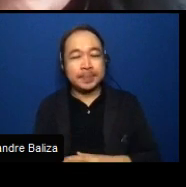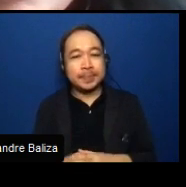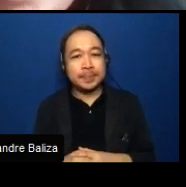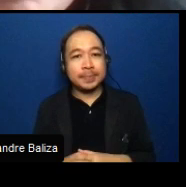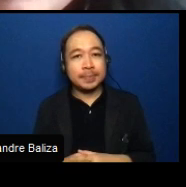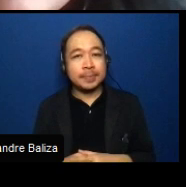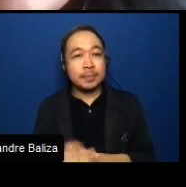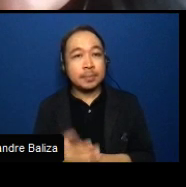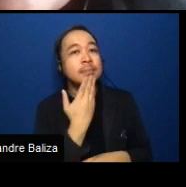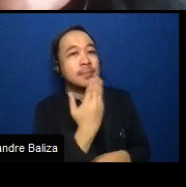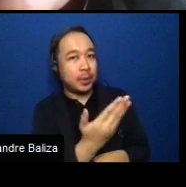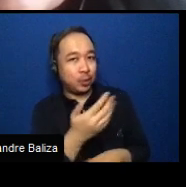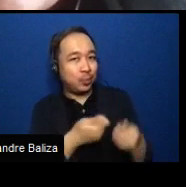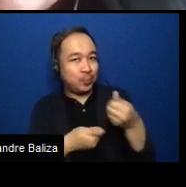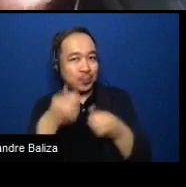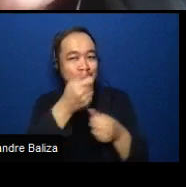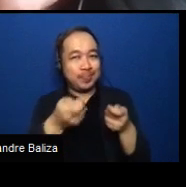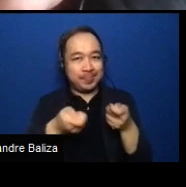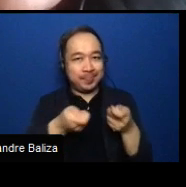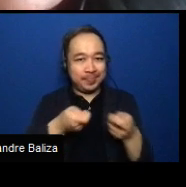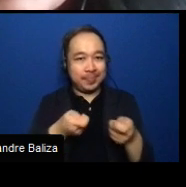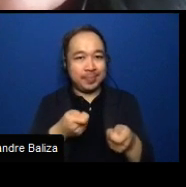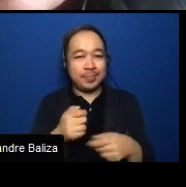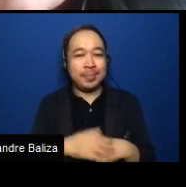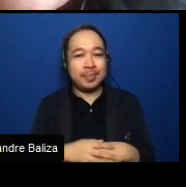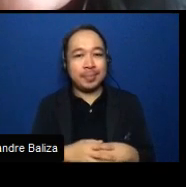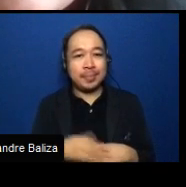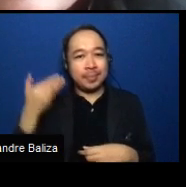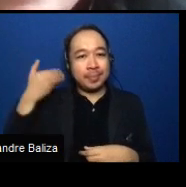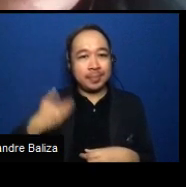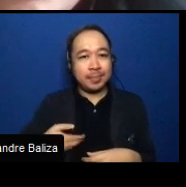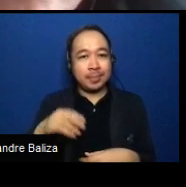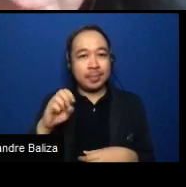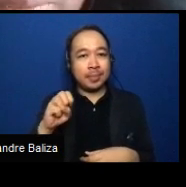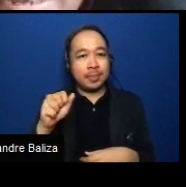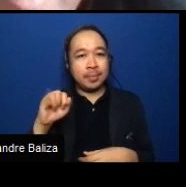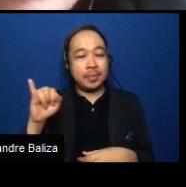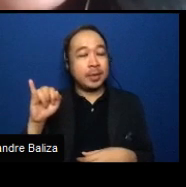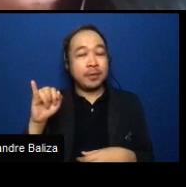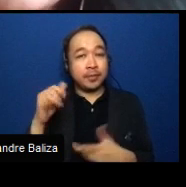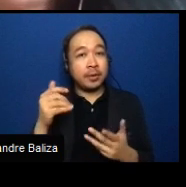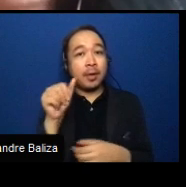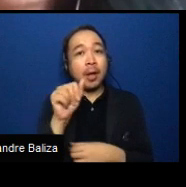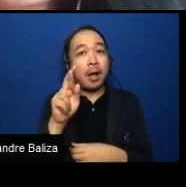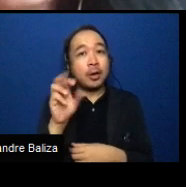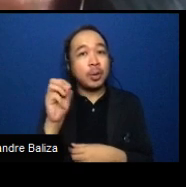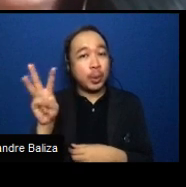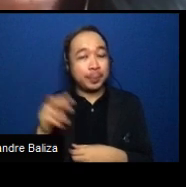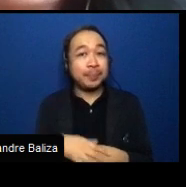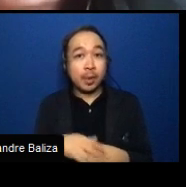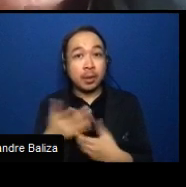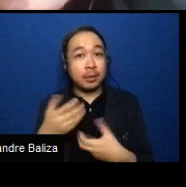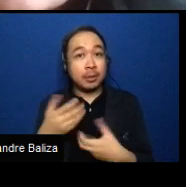Thank you, Madam Chairperson. I'm Saira Charla from the Asian Pacific Resource and Research Center for Women. On behalf of civil society,